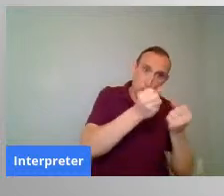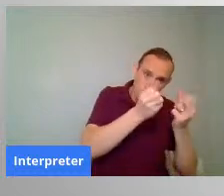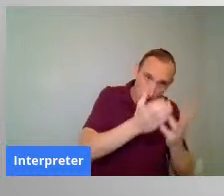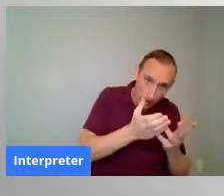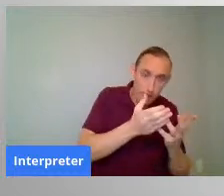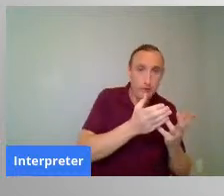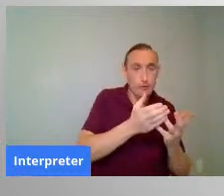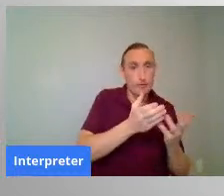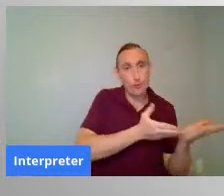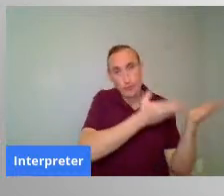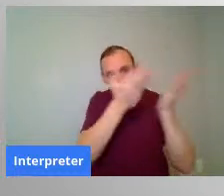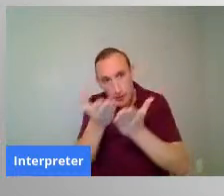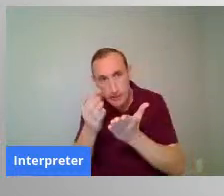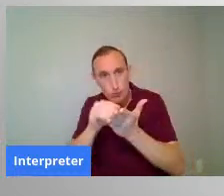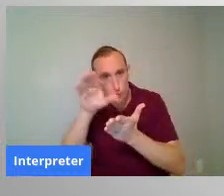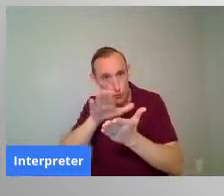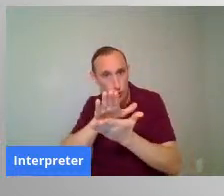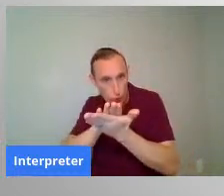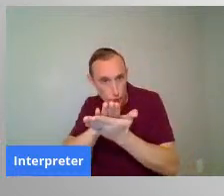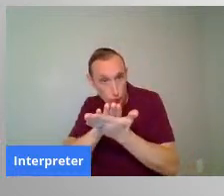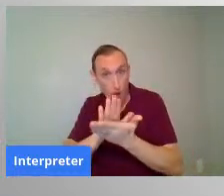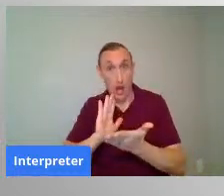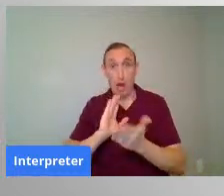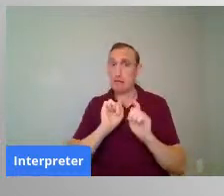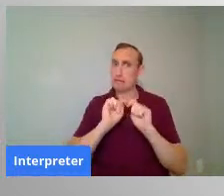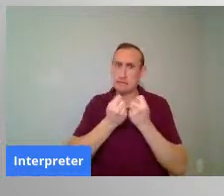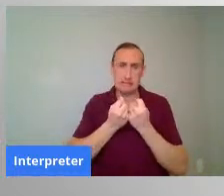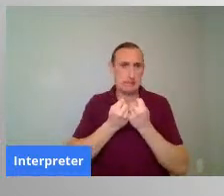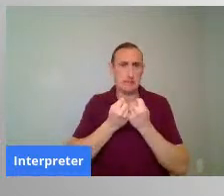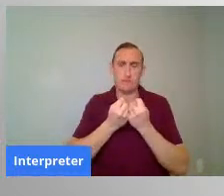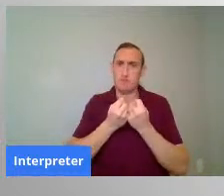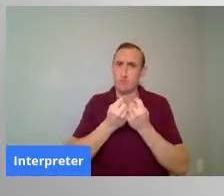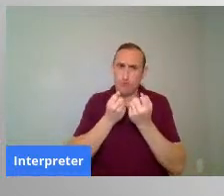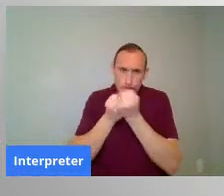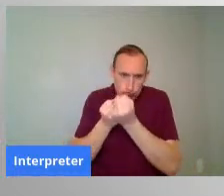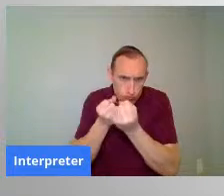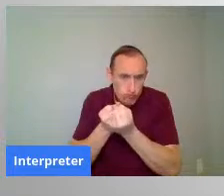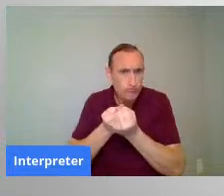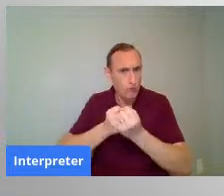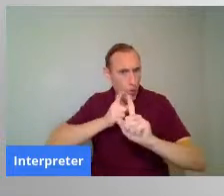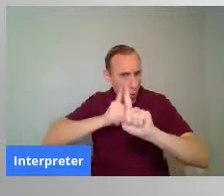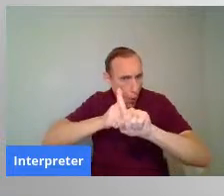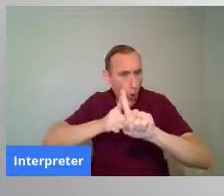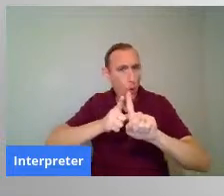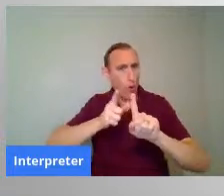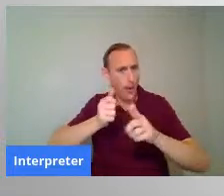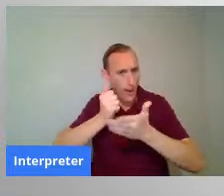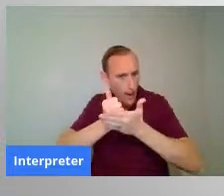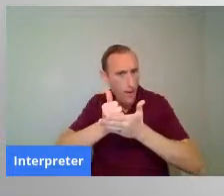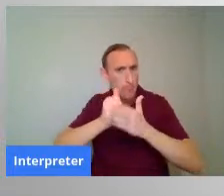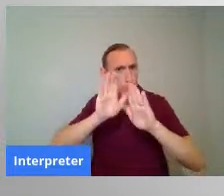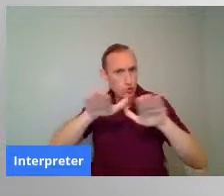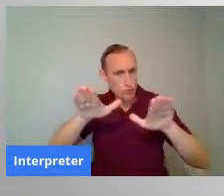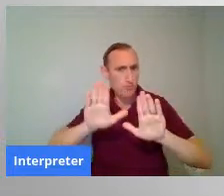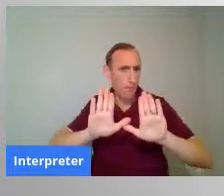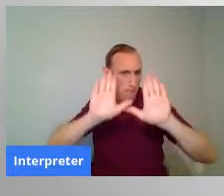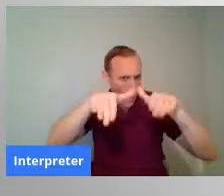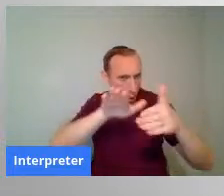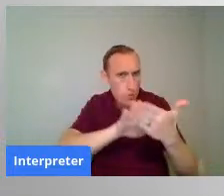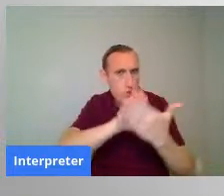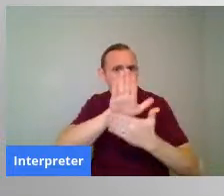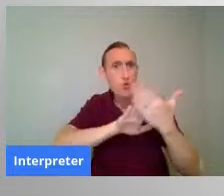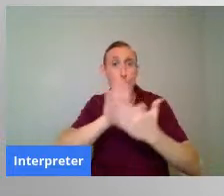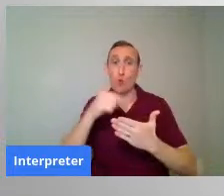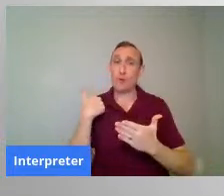to this, and we, have been flexible. We'll continue to be flexible, but we also have to look at, what are